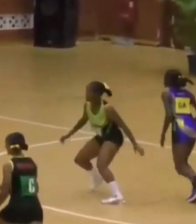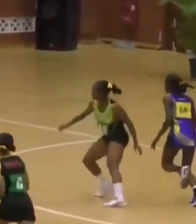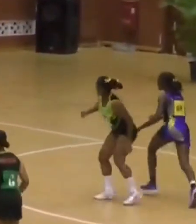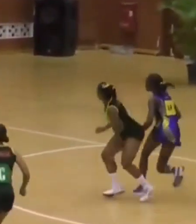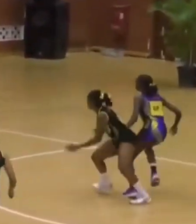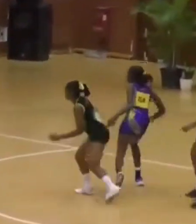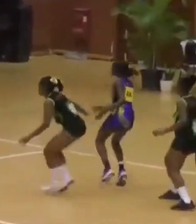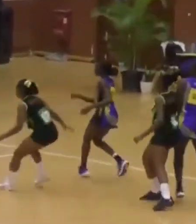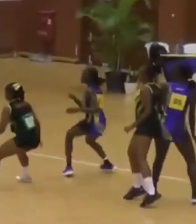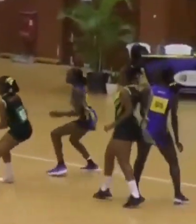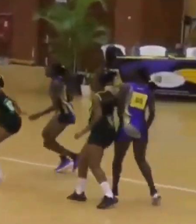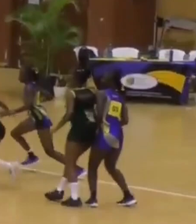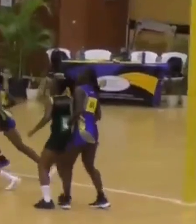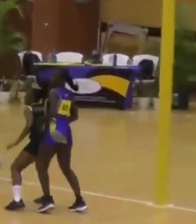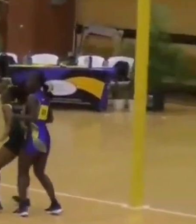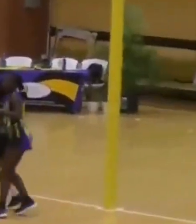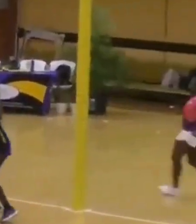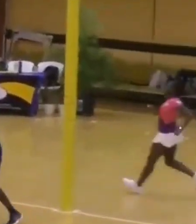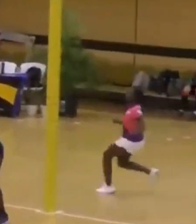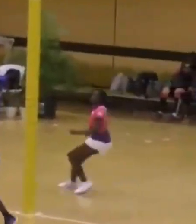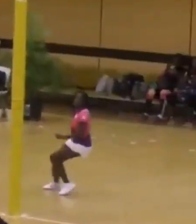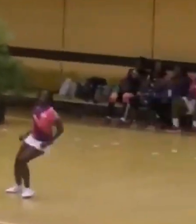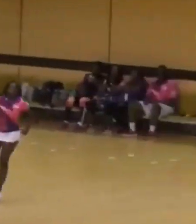This game is at a fast clip at this level.